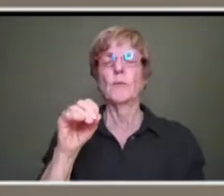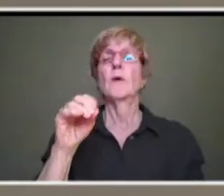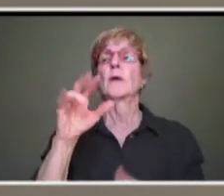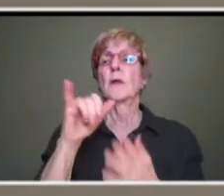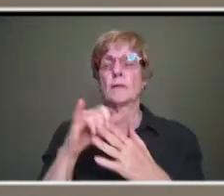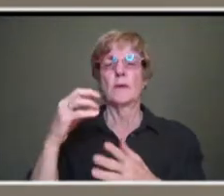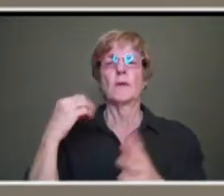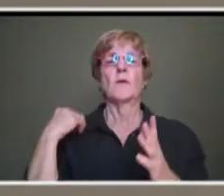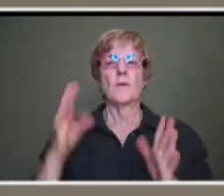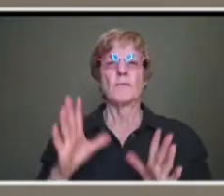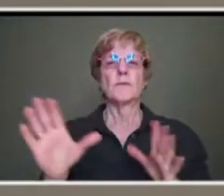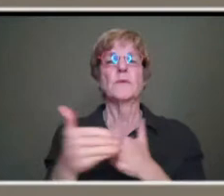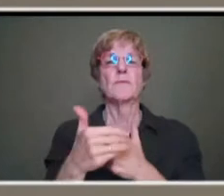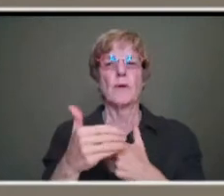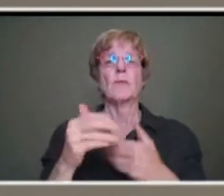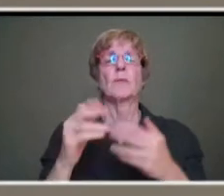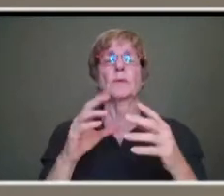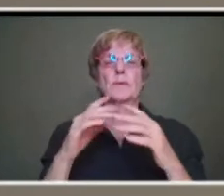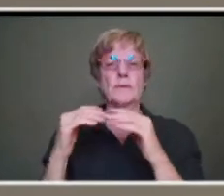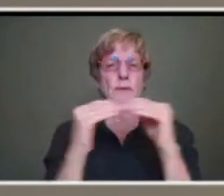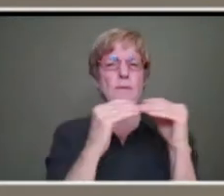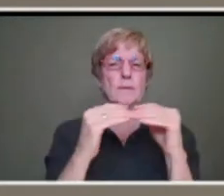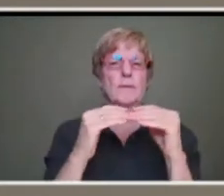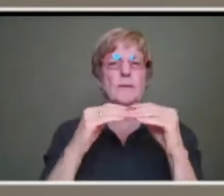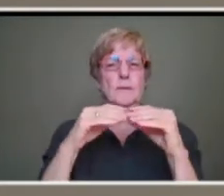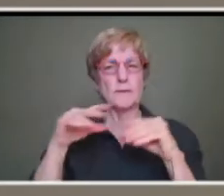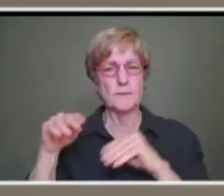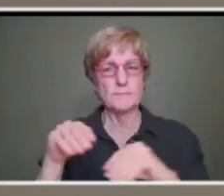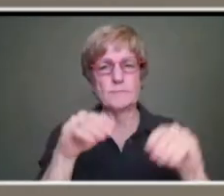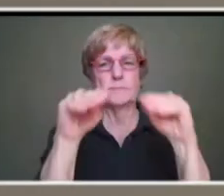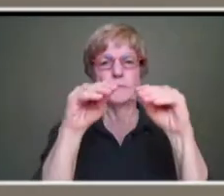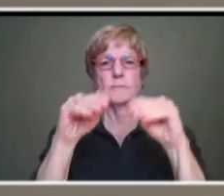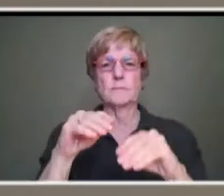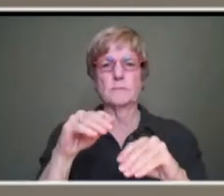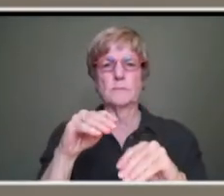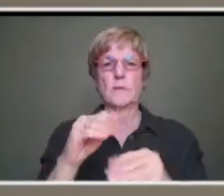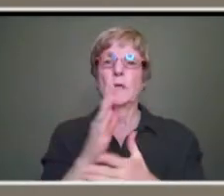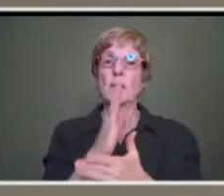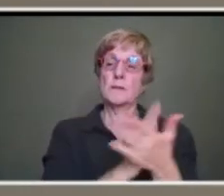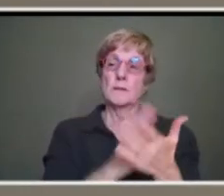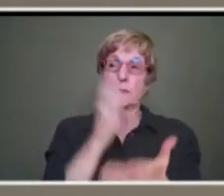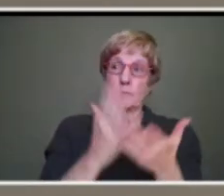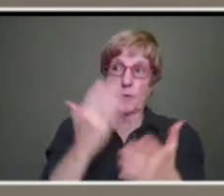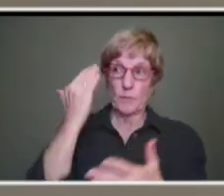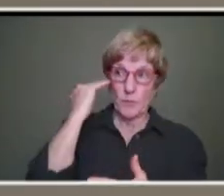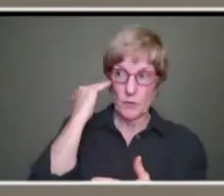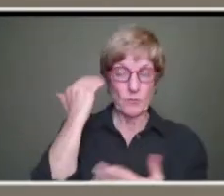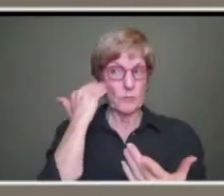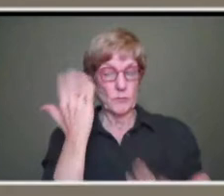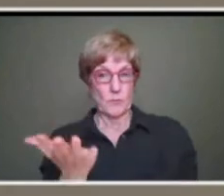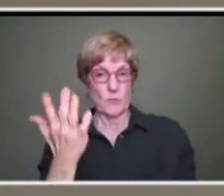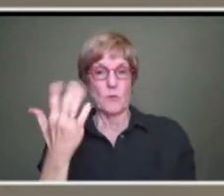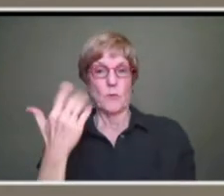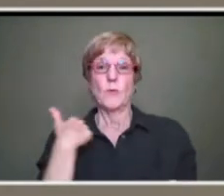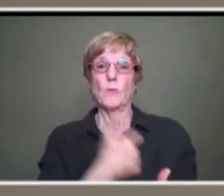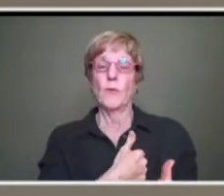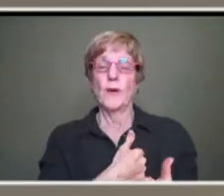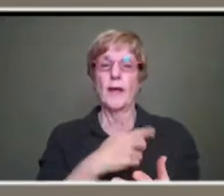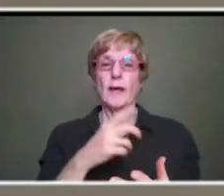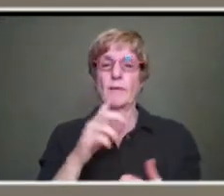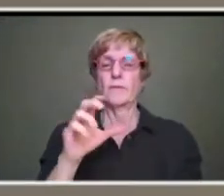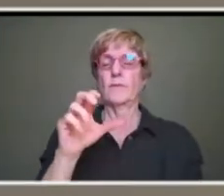and immigrant integration some may and some may not know that we have a growing Sudanese community